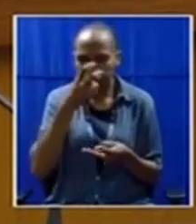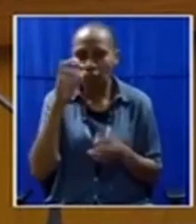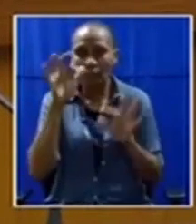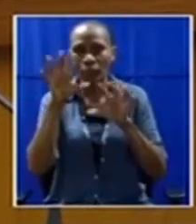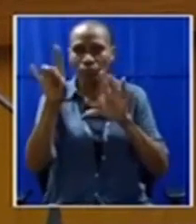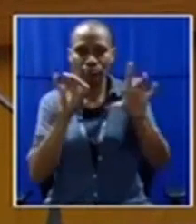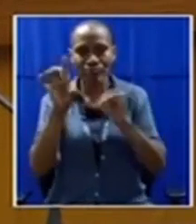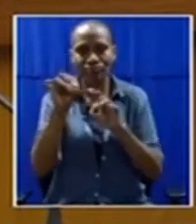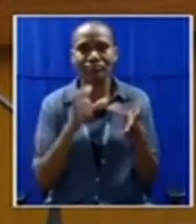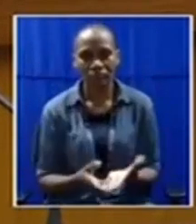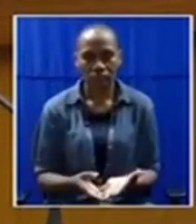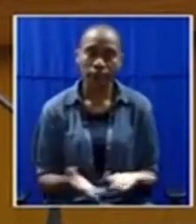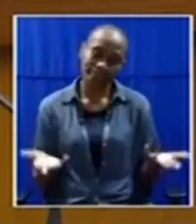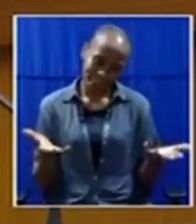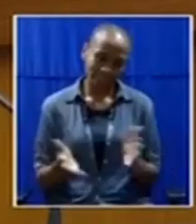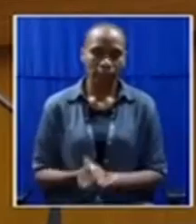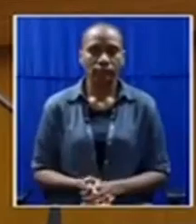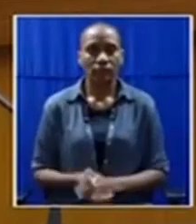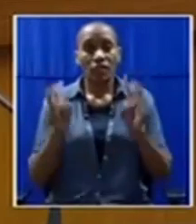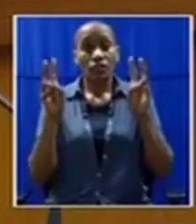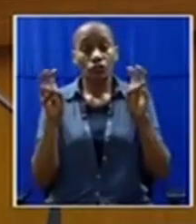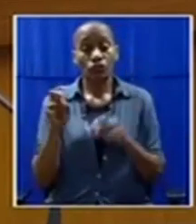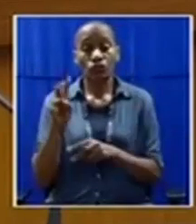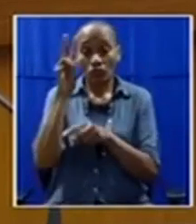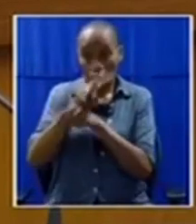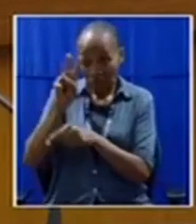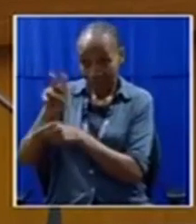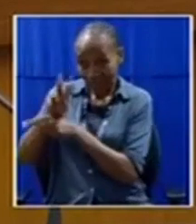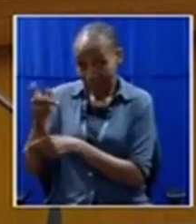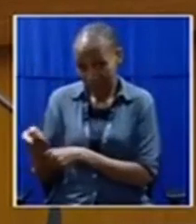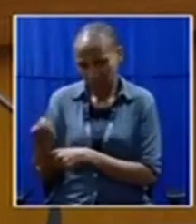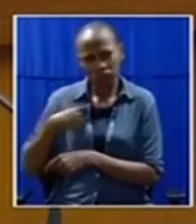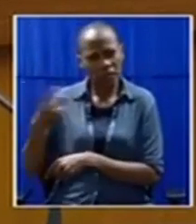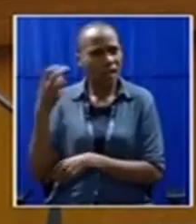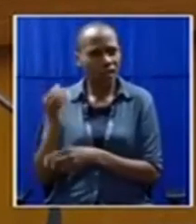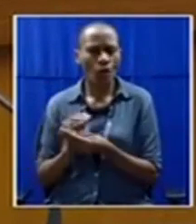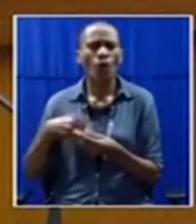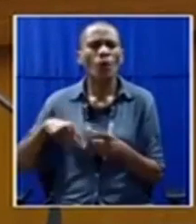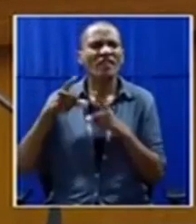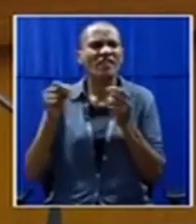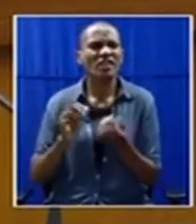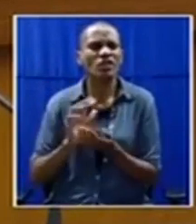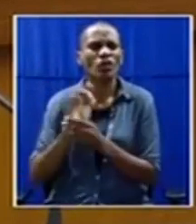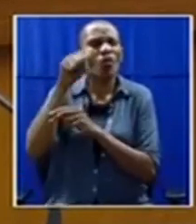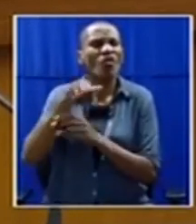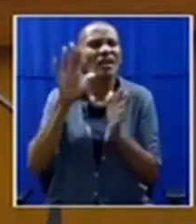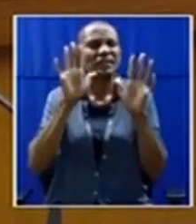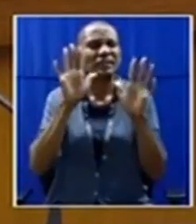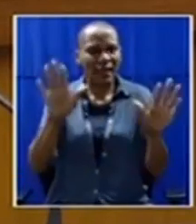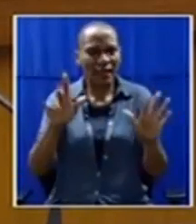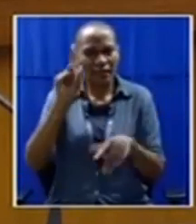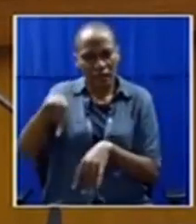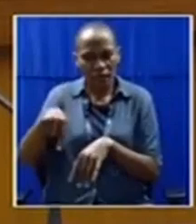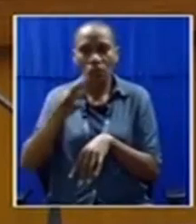On issues of oversight, we are told that we posed over 10,000 questions to